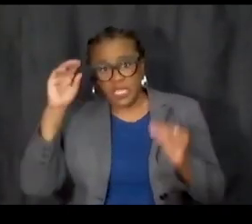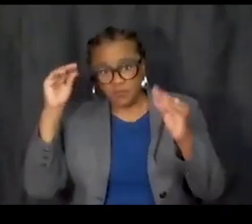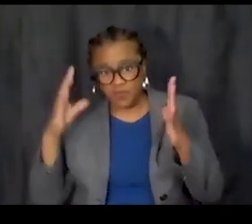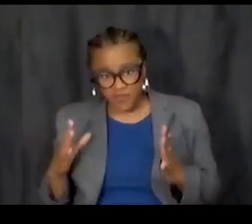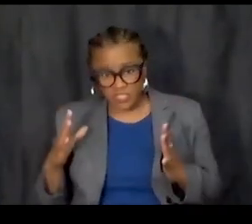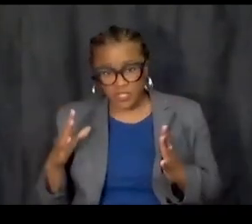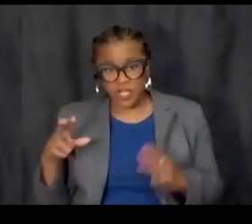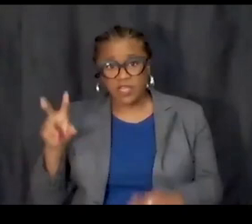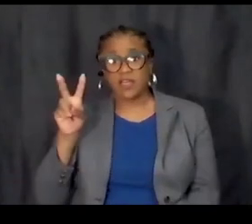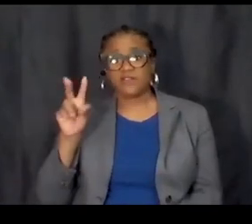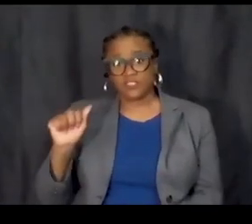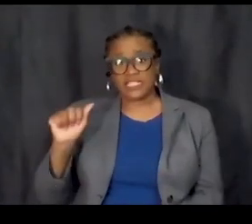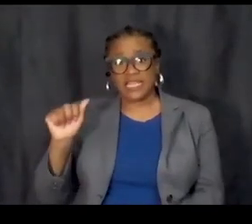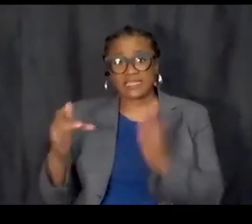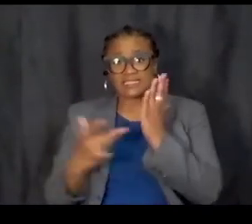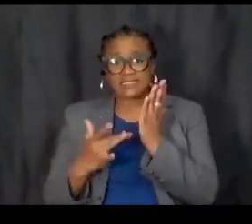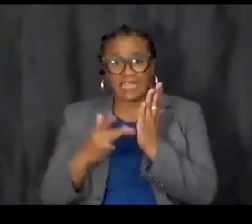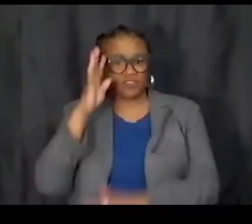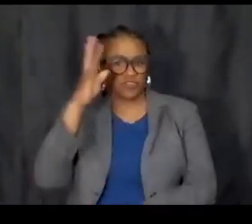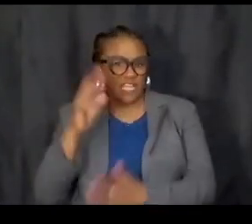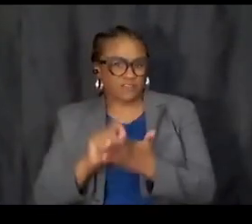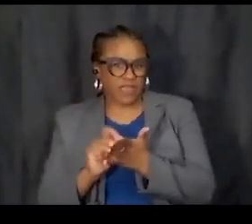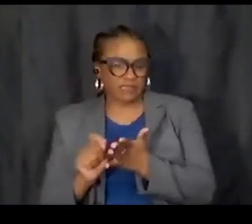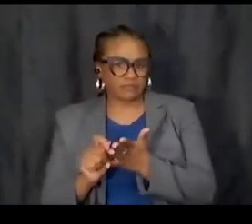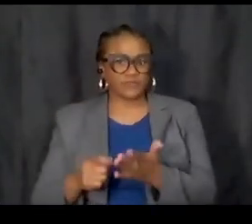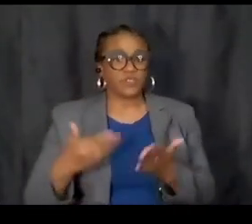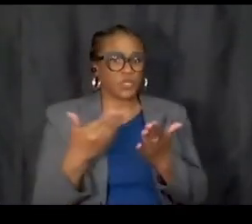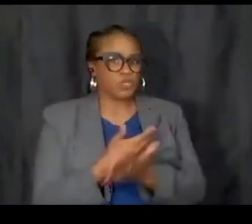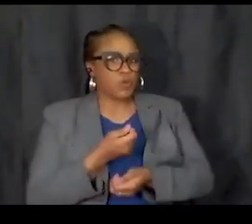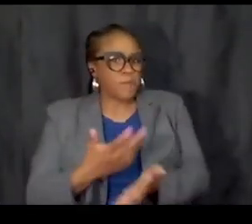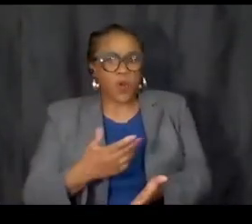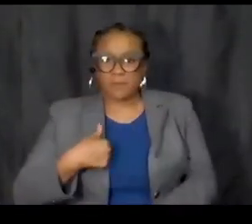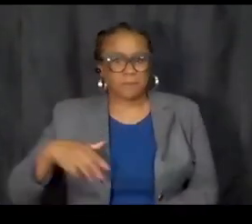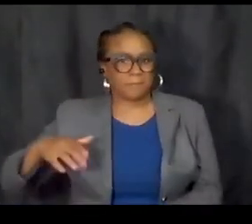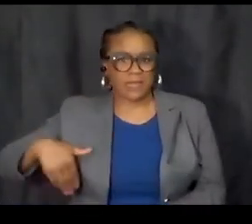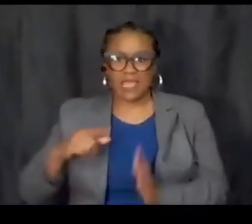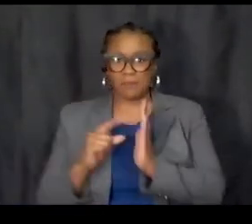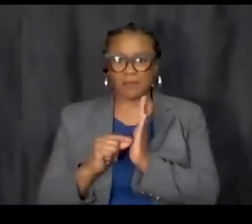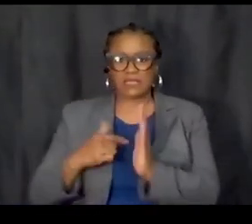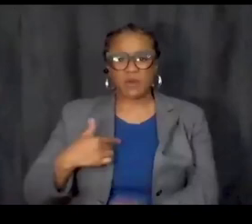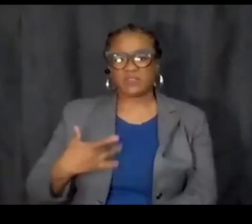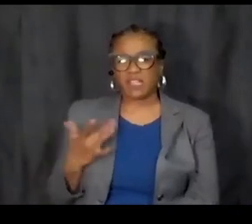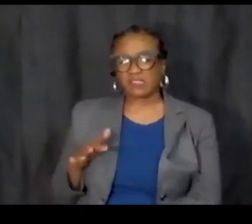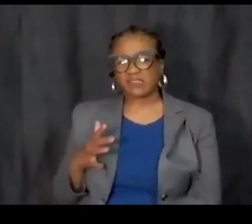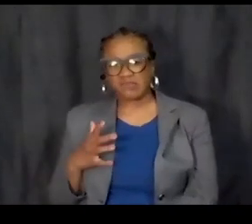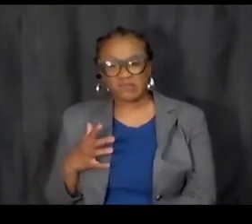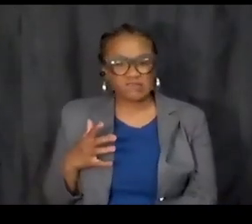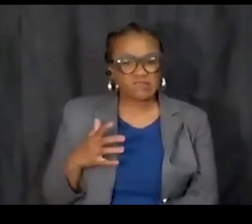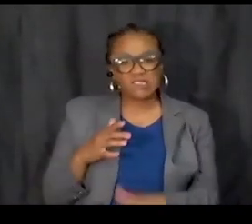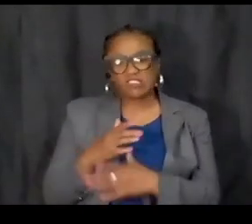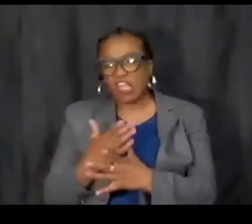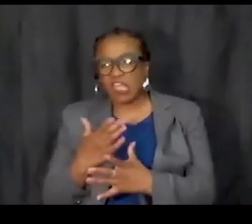Virginia Tech. I'm going to read a new poem that has not been published that I was feeling some type of way about sharing, but I